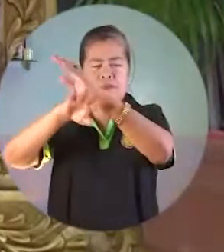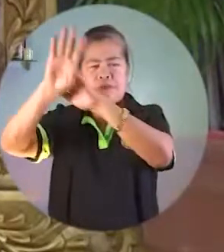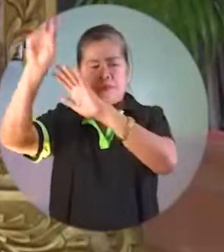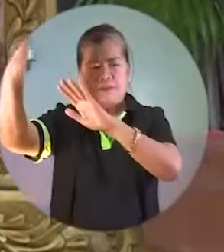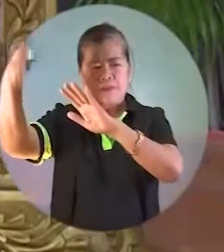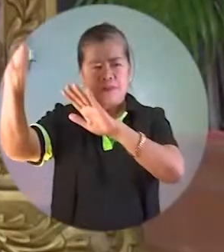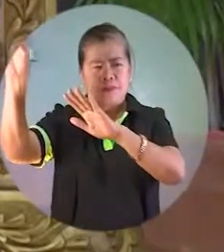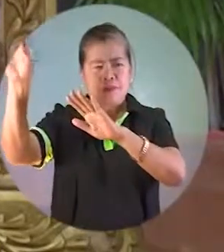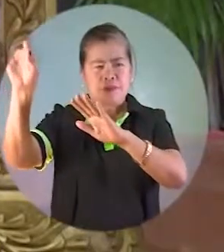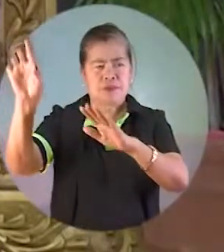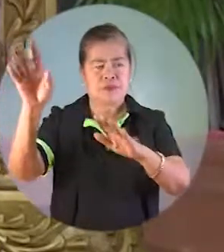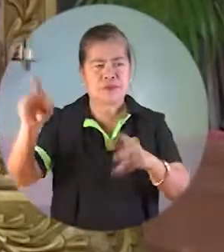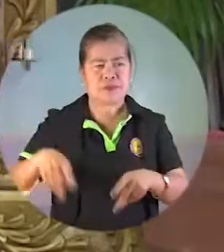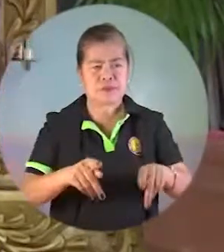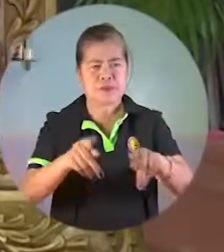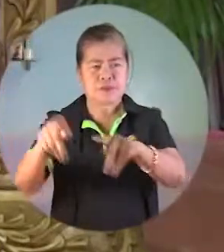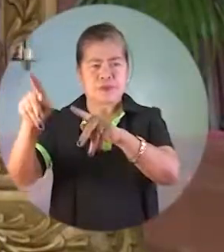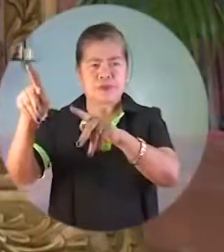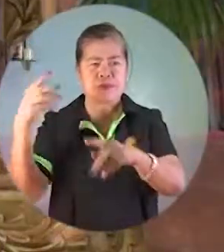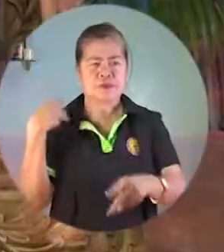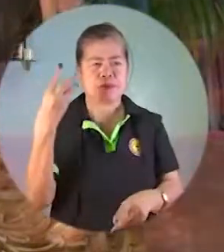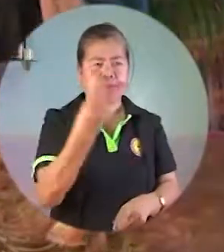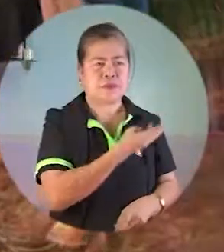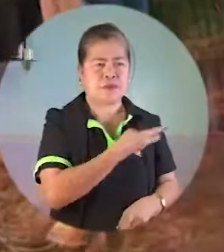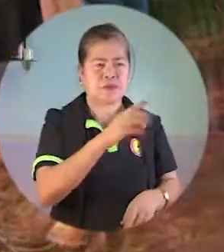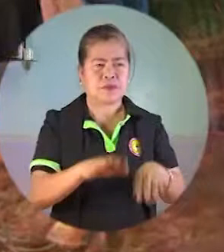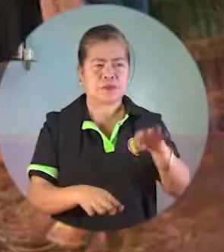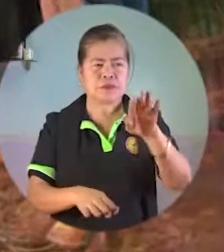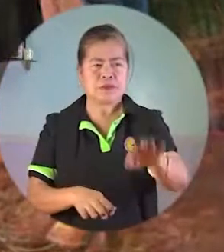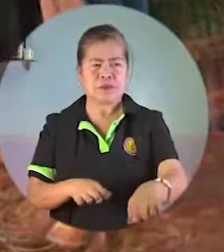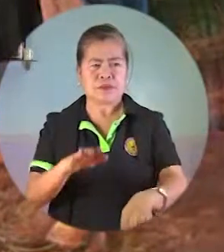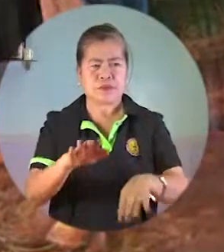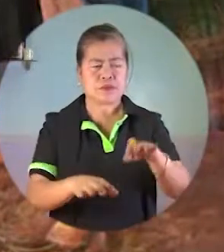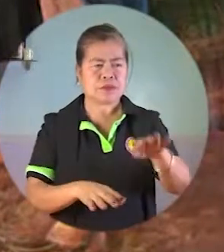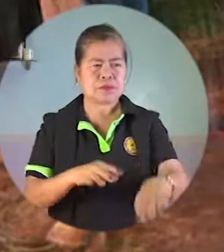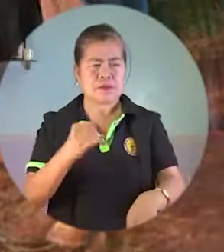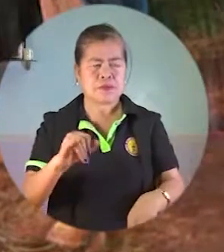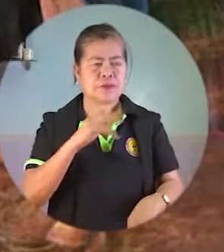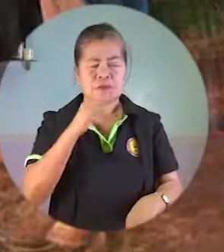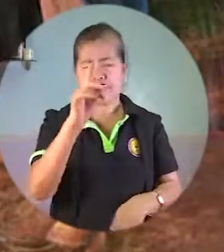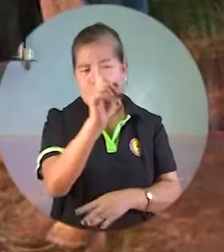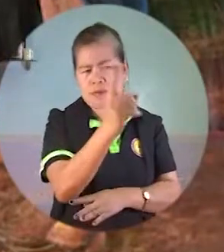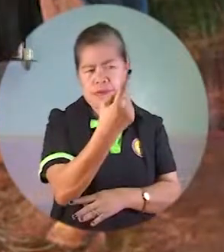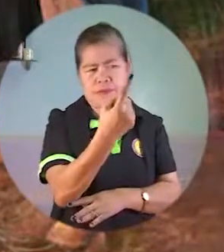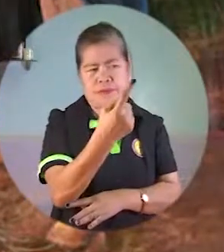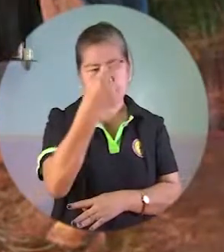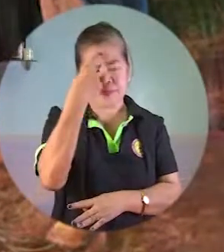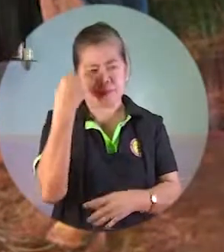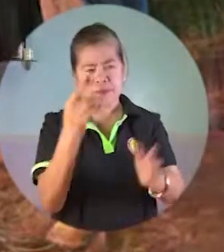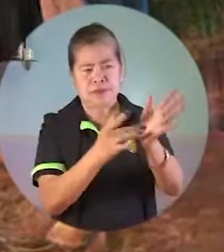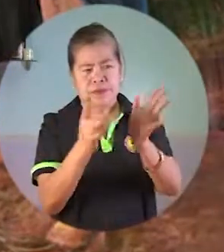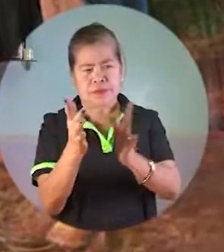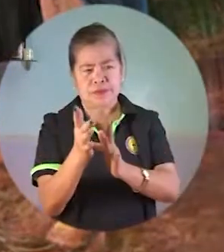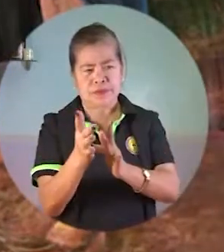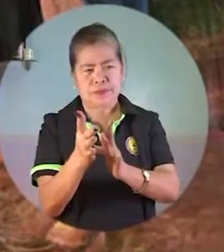heaven, in this pilgrimage, we are walking not alone,